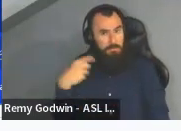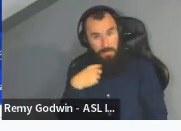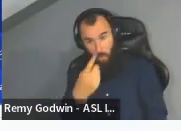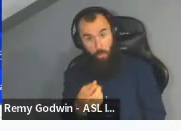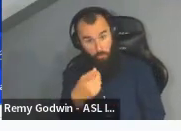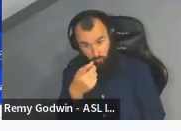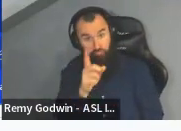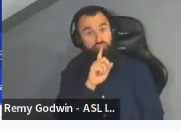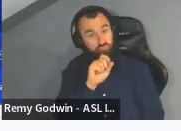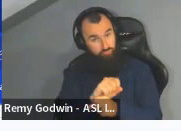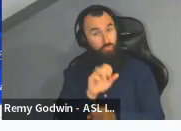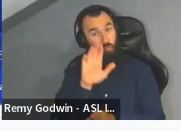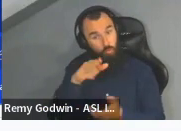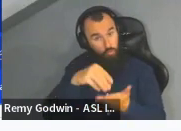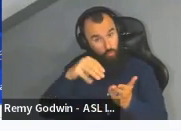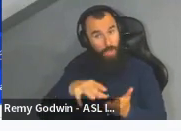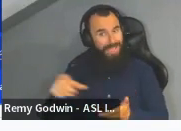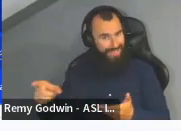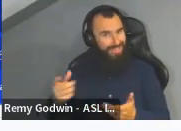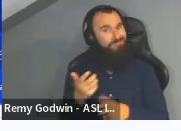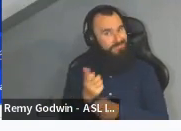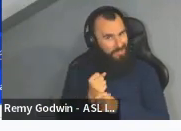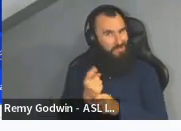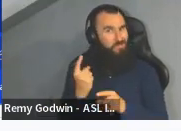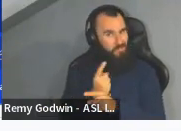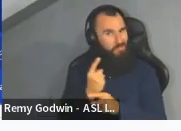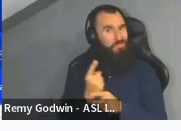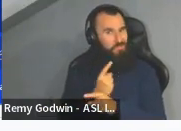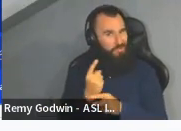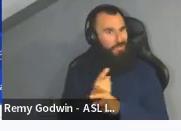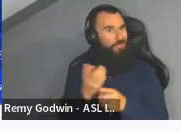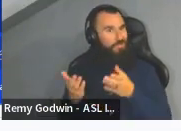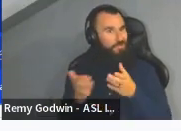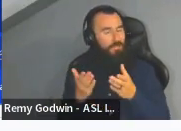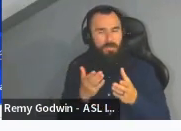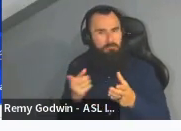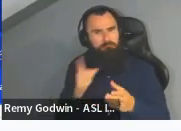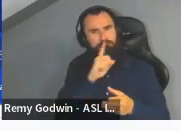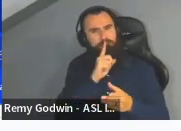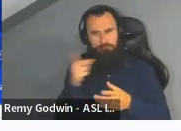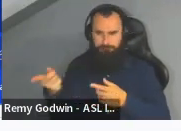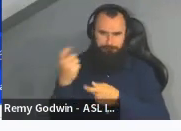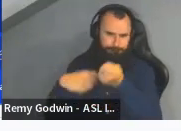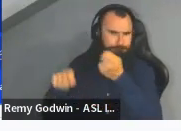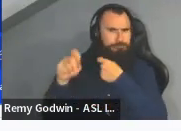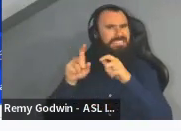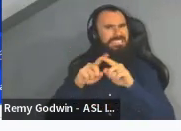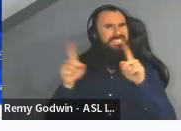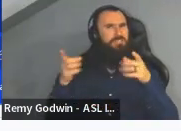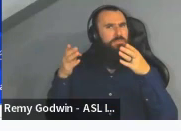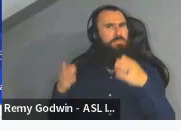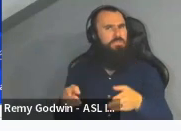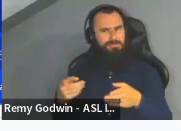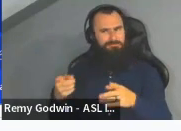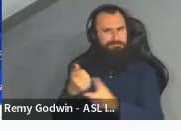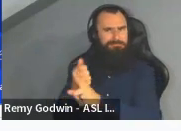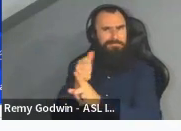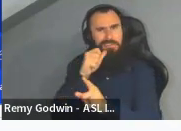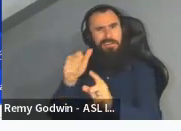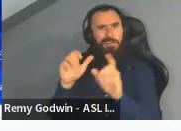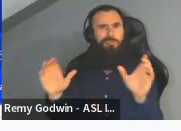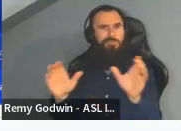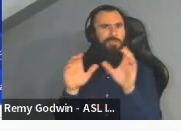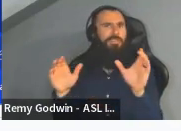receiving services by somebody that is not certified to do the SDI, the specially